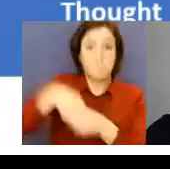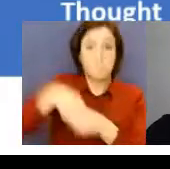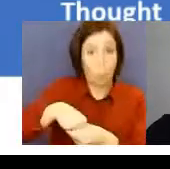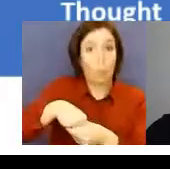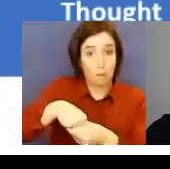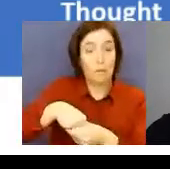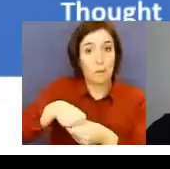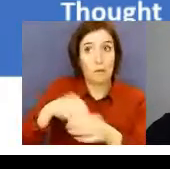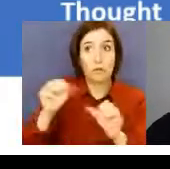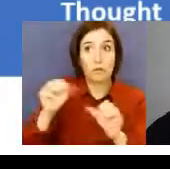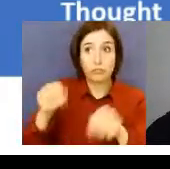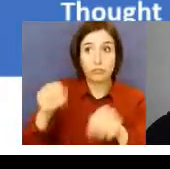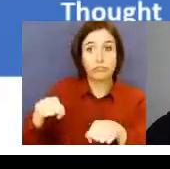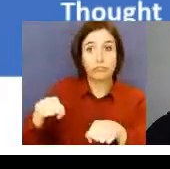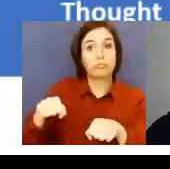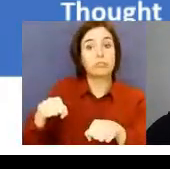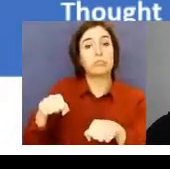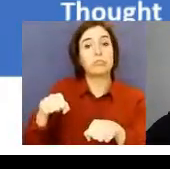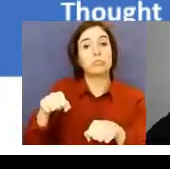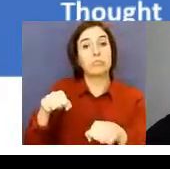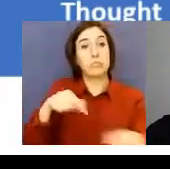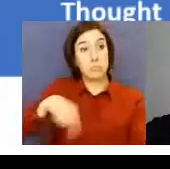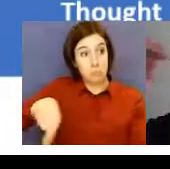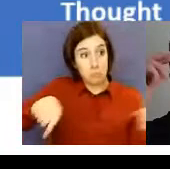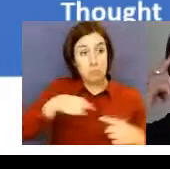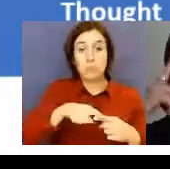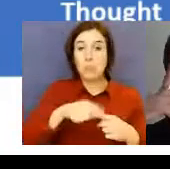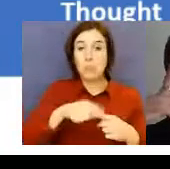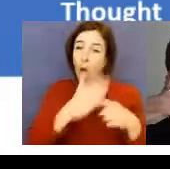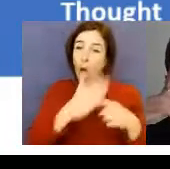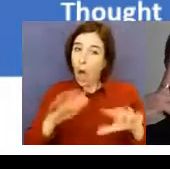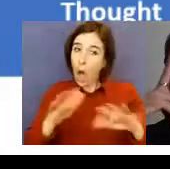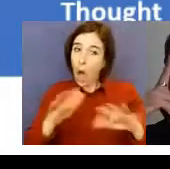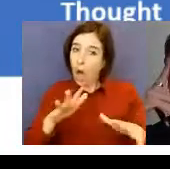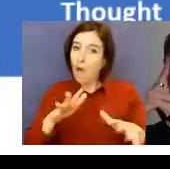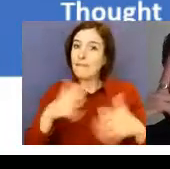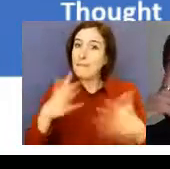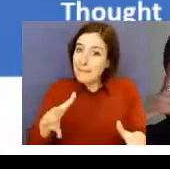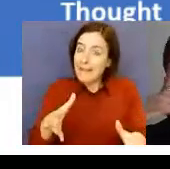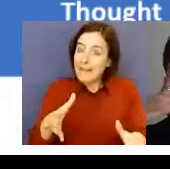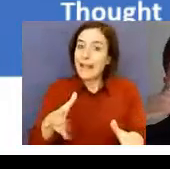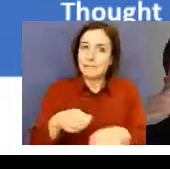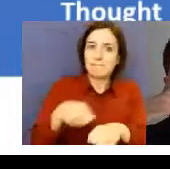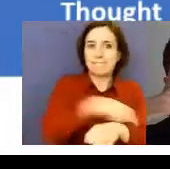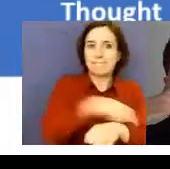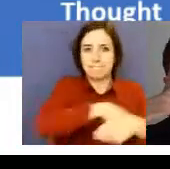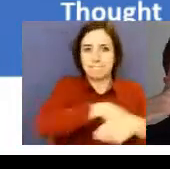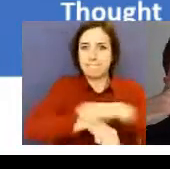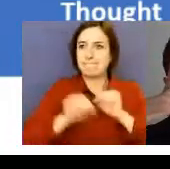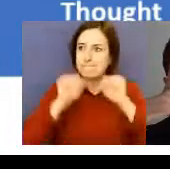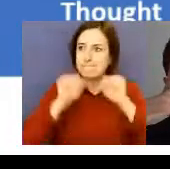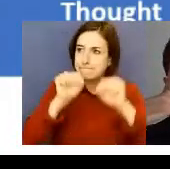But almost half took an action as a result of seeing the campaign, which is good. And